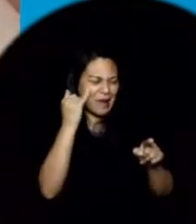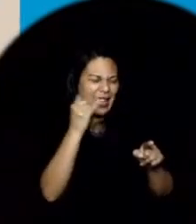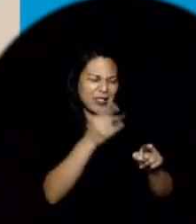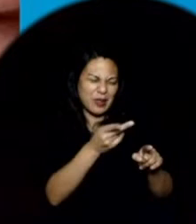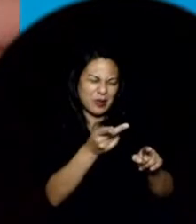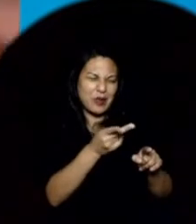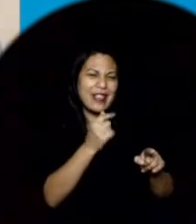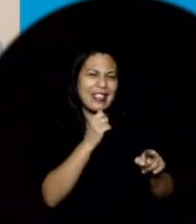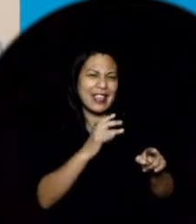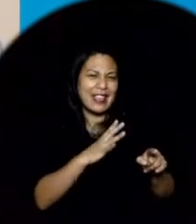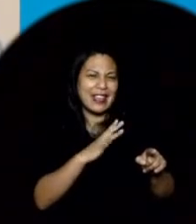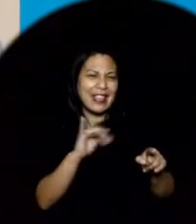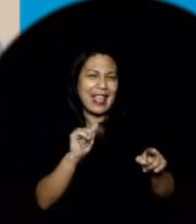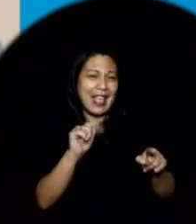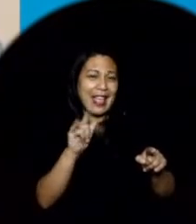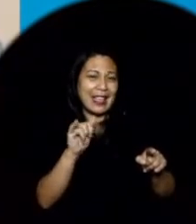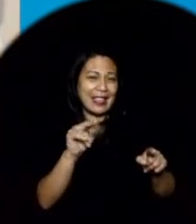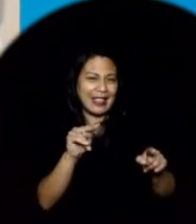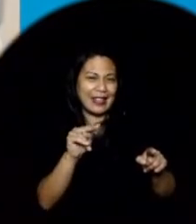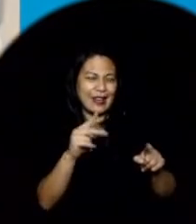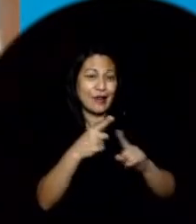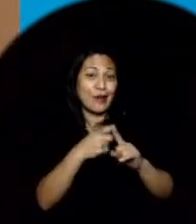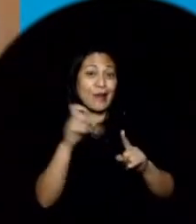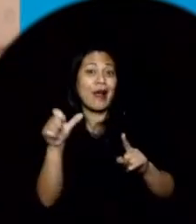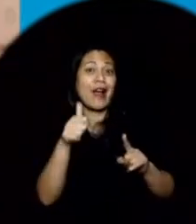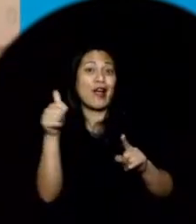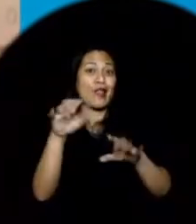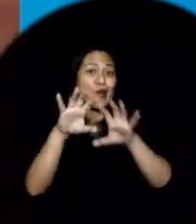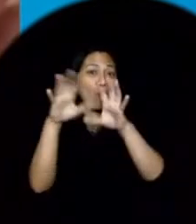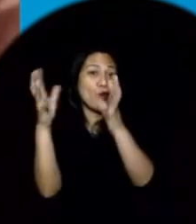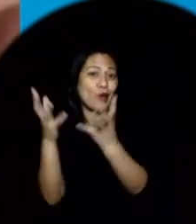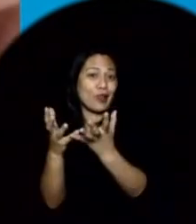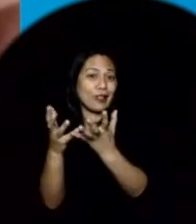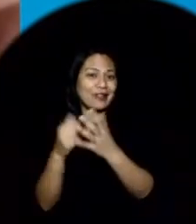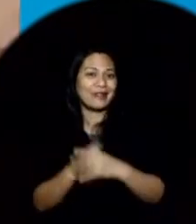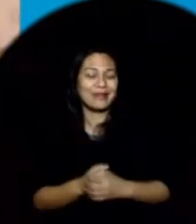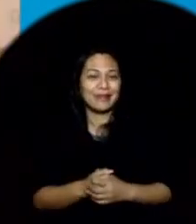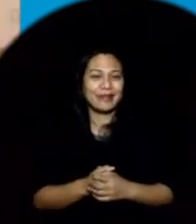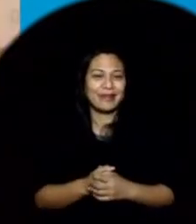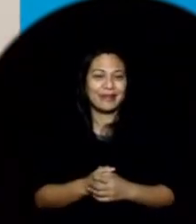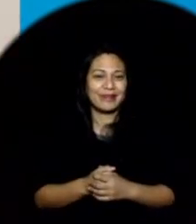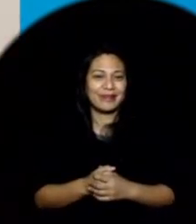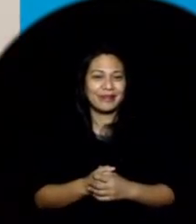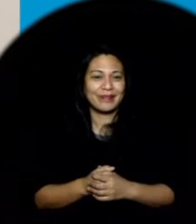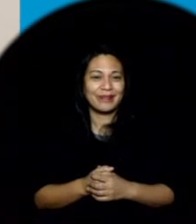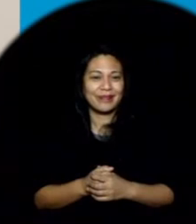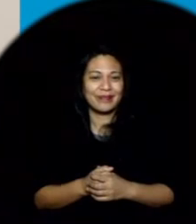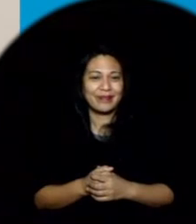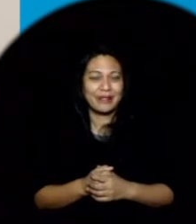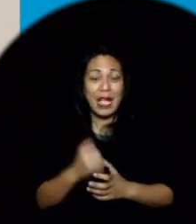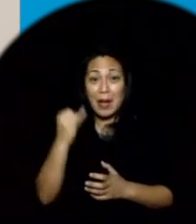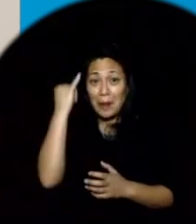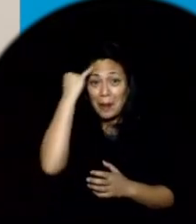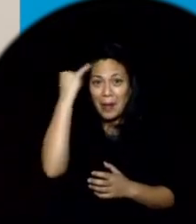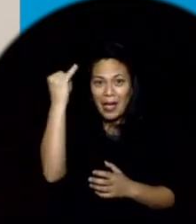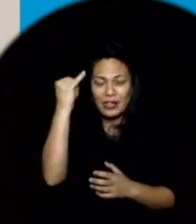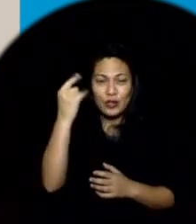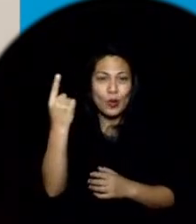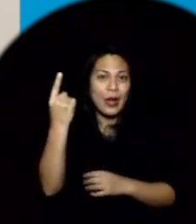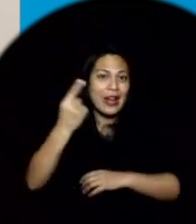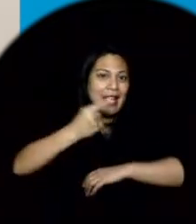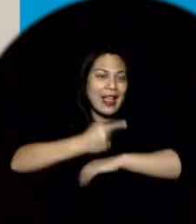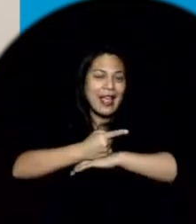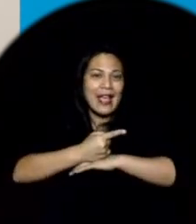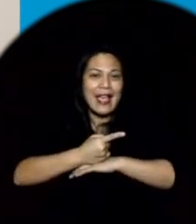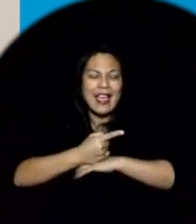actually aliens. They're actually walking on our friend, the bearded iguana. So you can imagine that all of a sudden, one